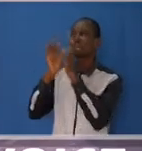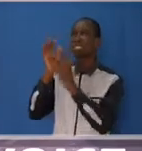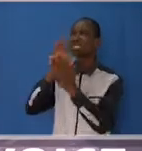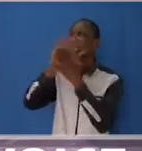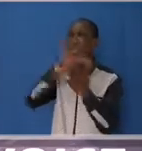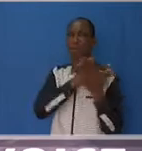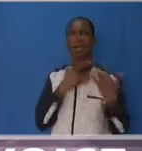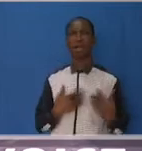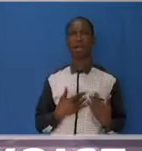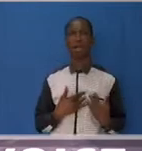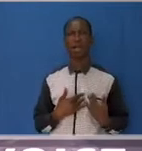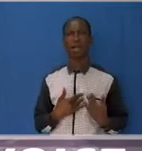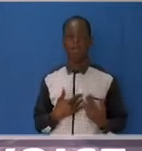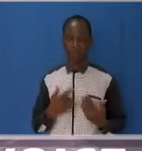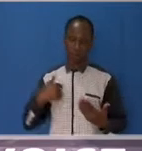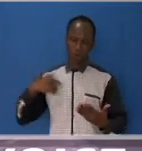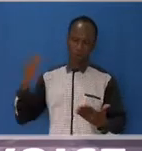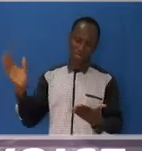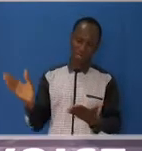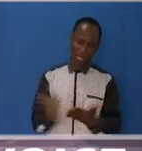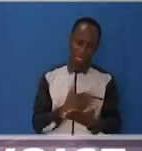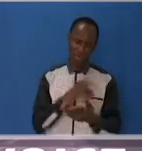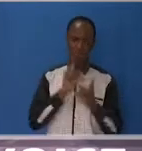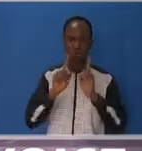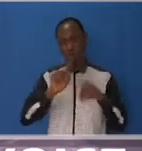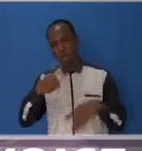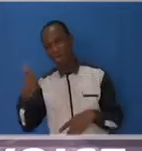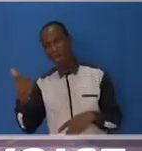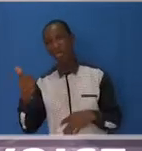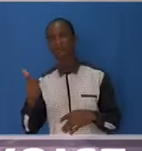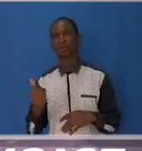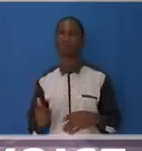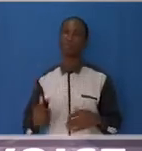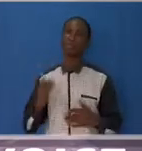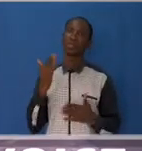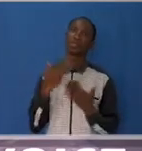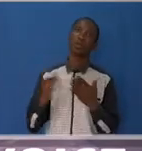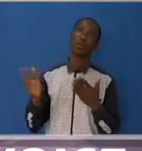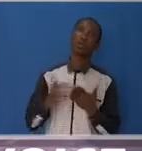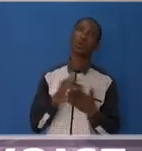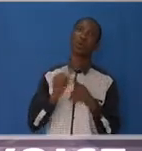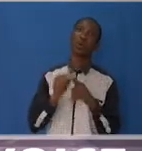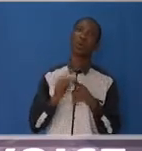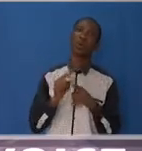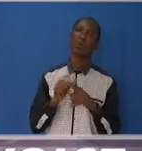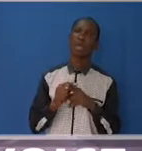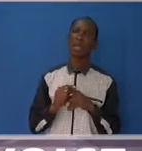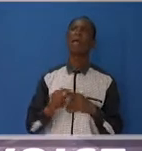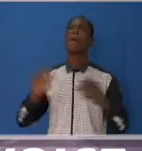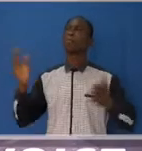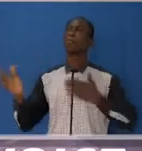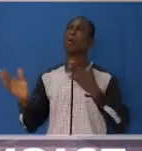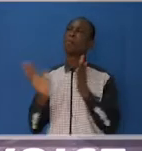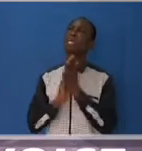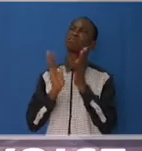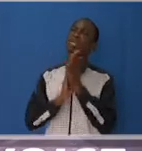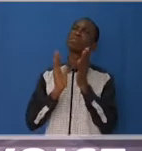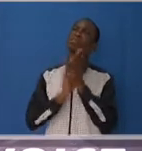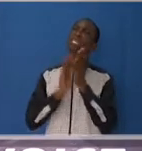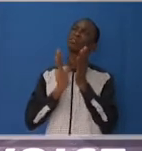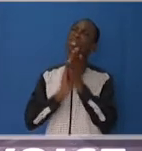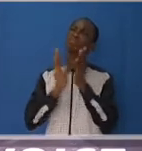mu nti o si ye nto nwum nkasa nkyere ye ho ye ho ana nwum no bi ho nso a ye di ayeyie ma nyankopom se ne o